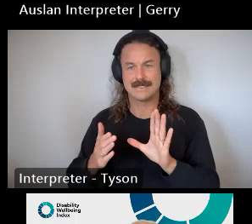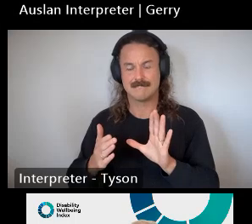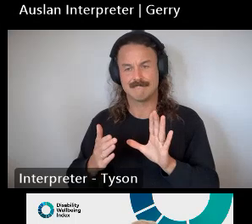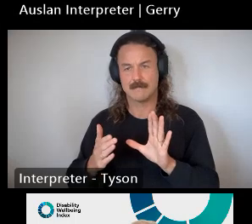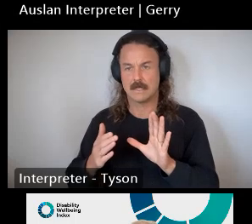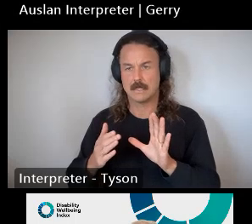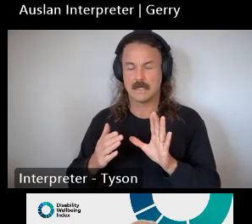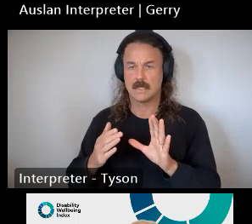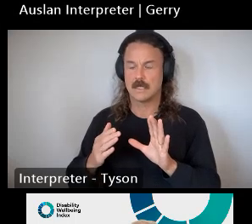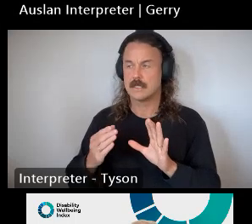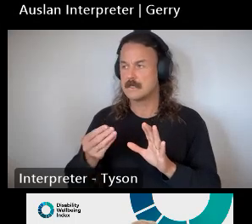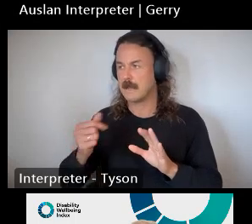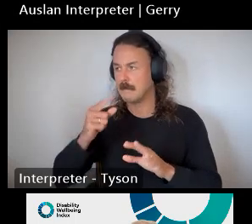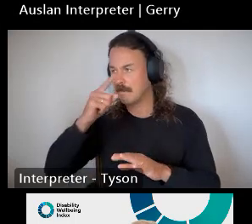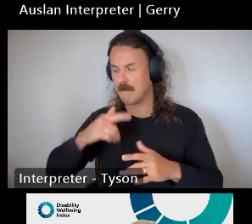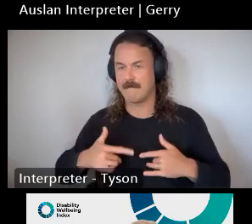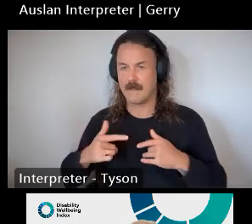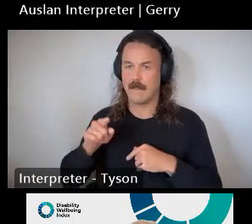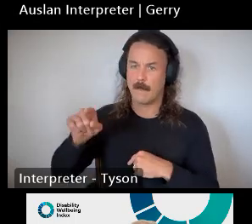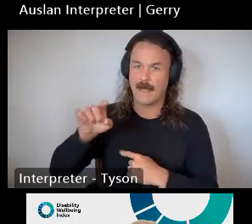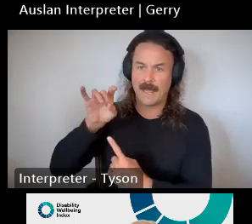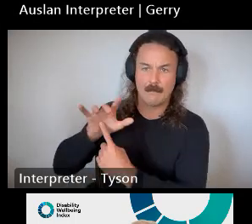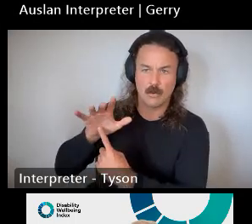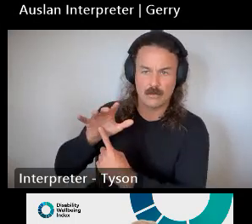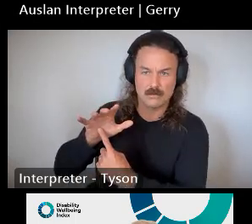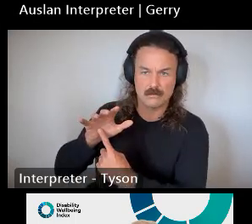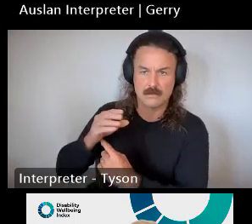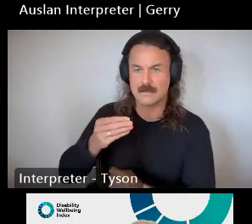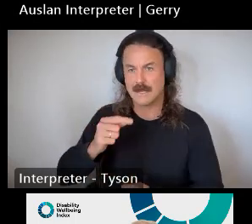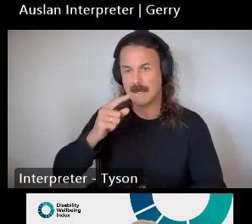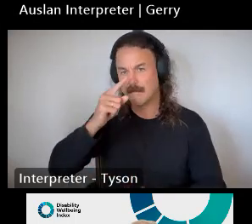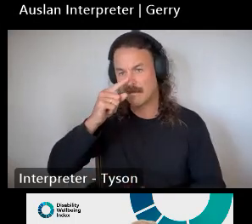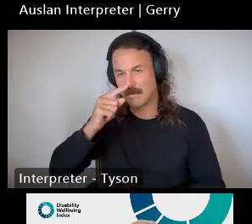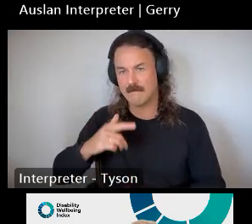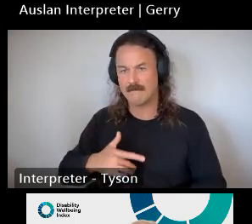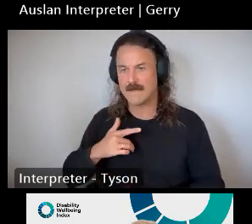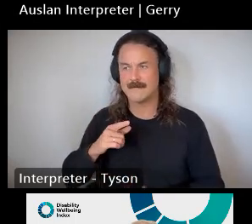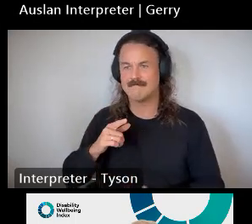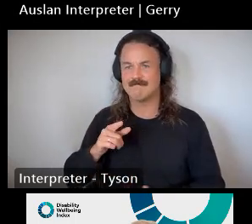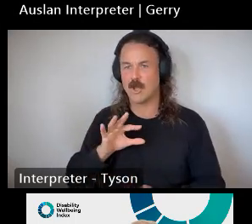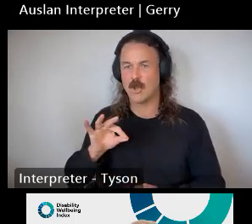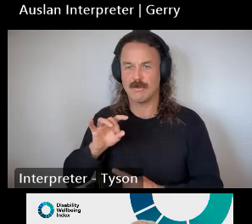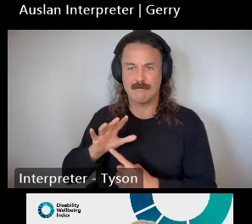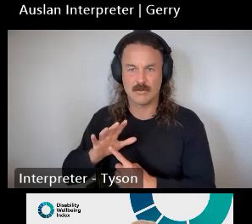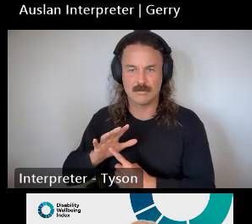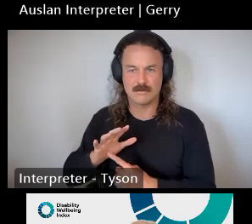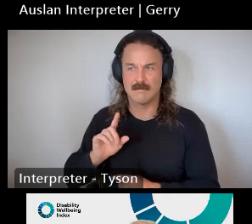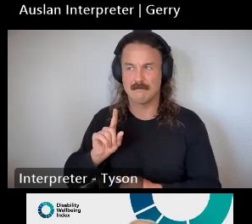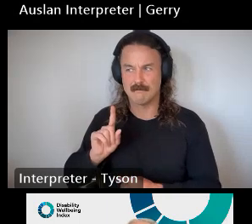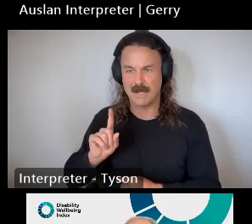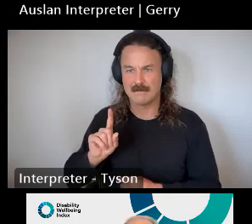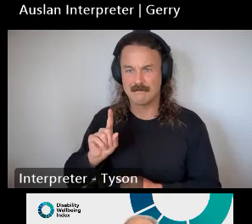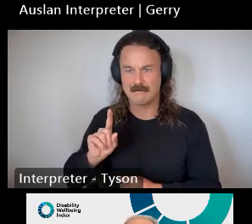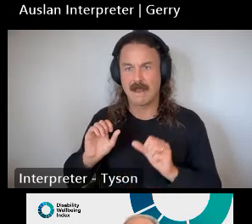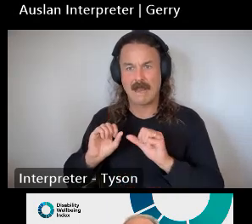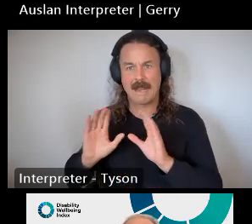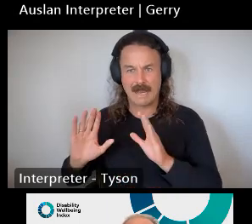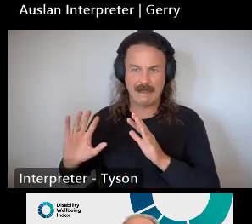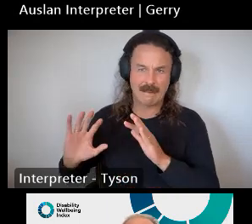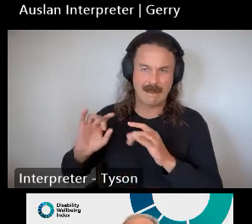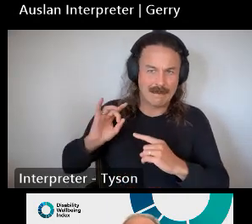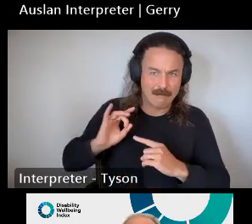compared to other well-being domains on the list. But it had clear policy relevance, so we included it at the